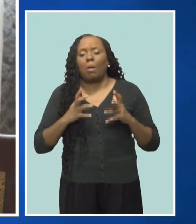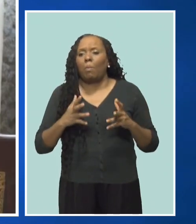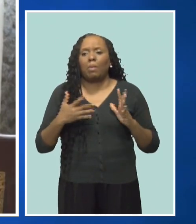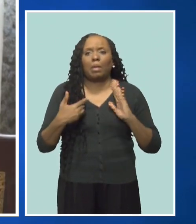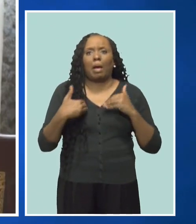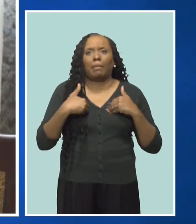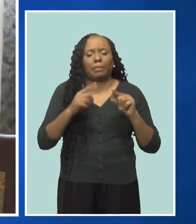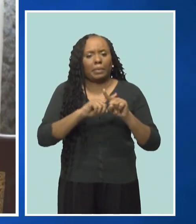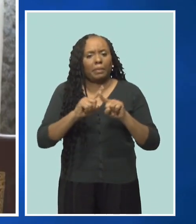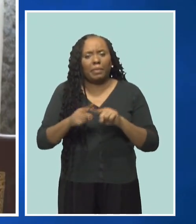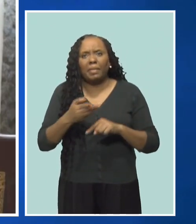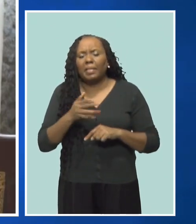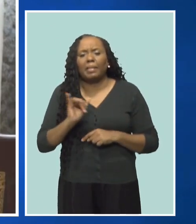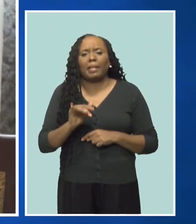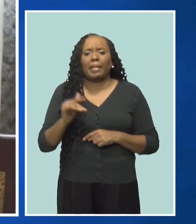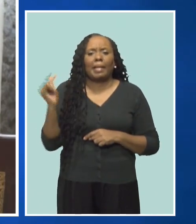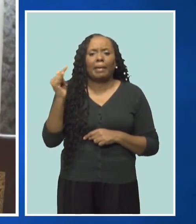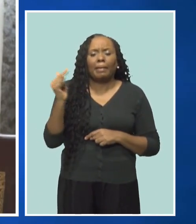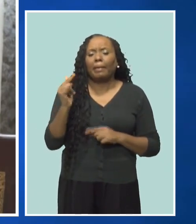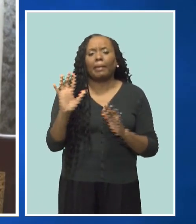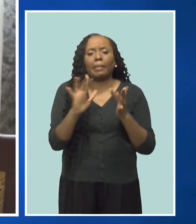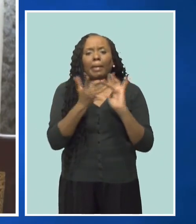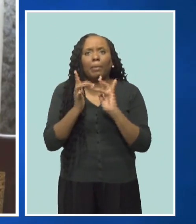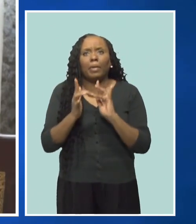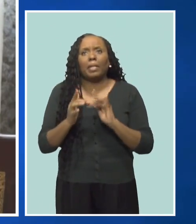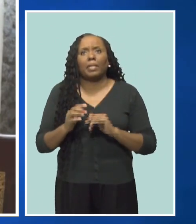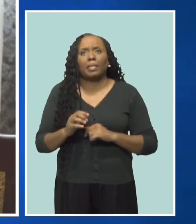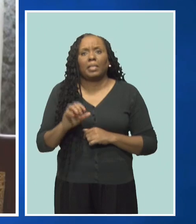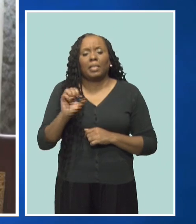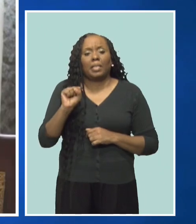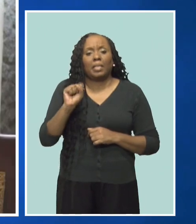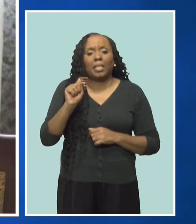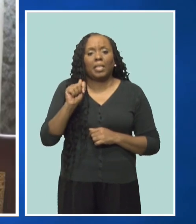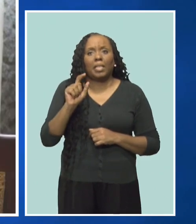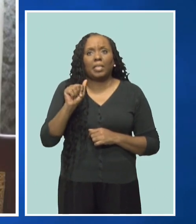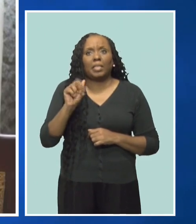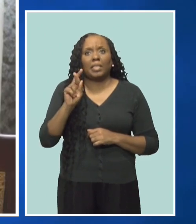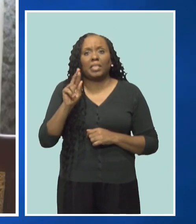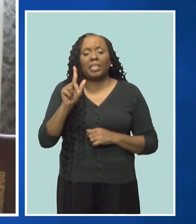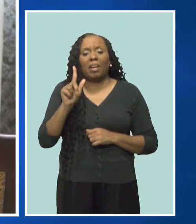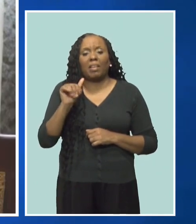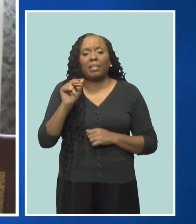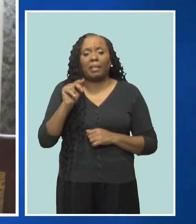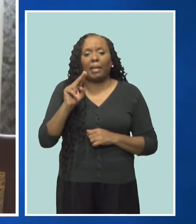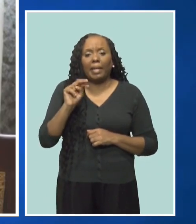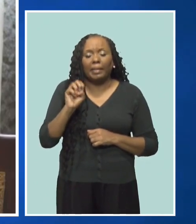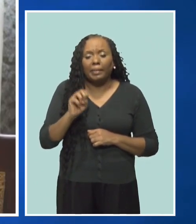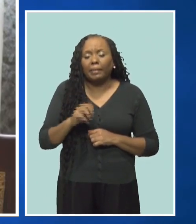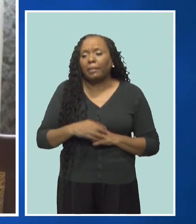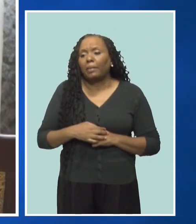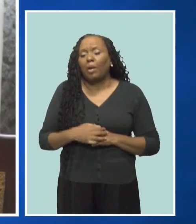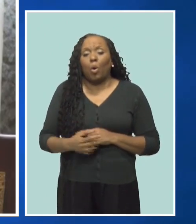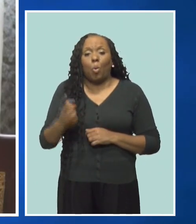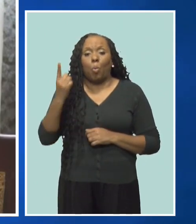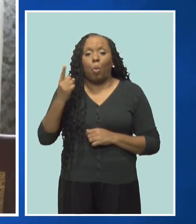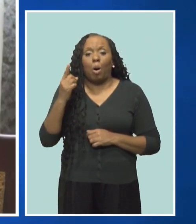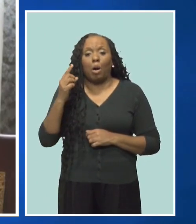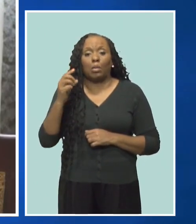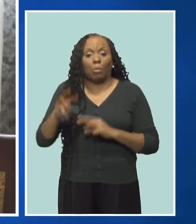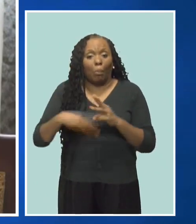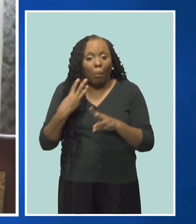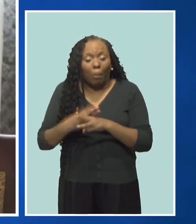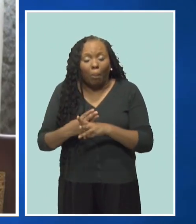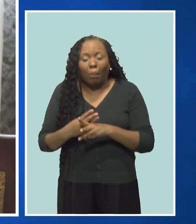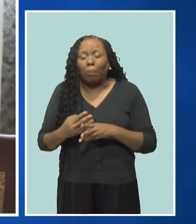described. The airline networks, Star Alliance, One World, all of them, to create alliances where you can move